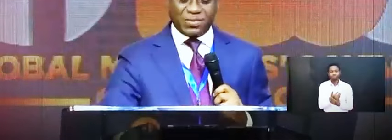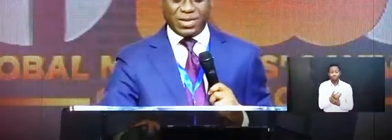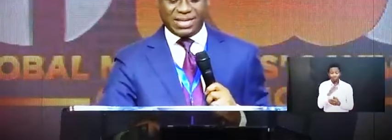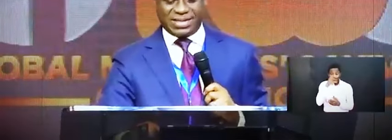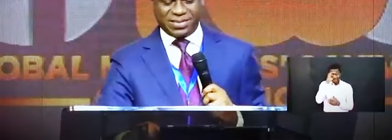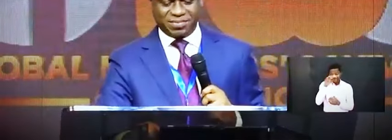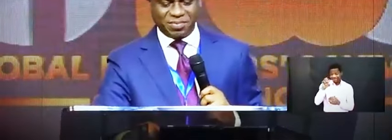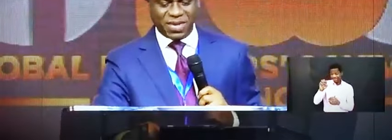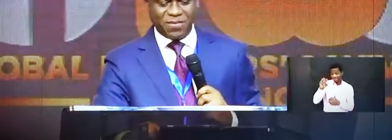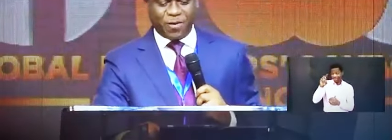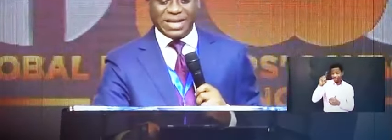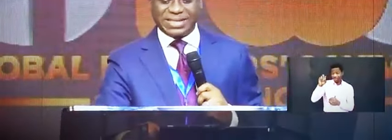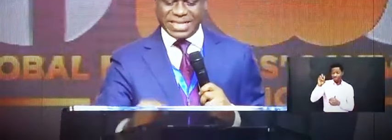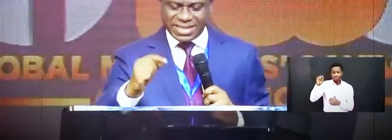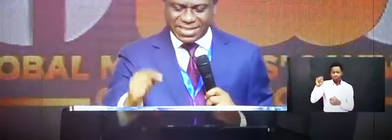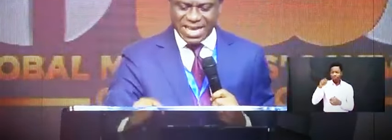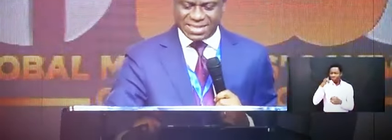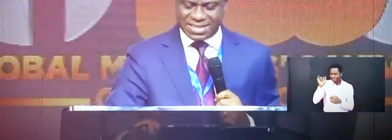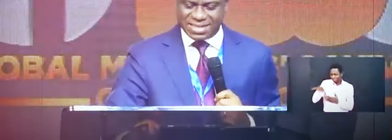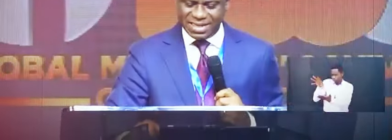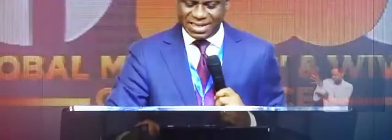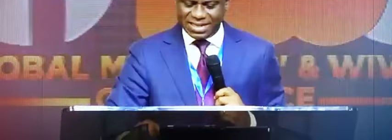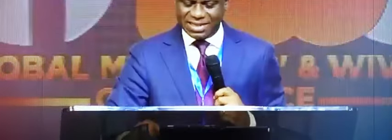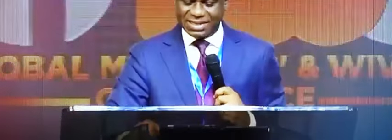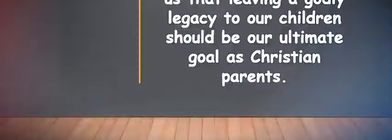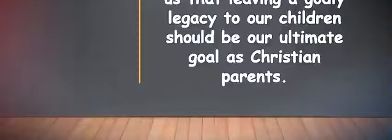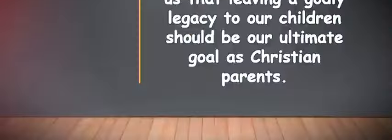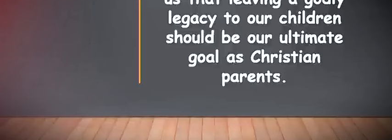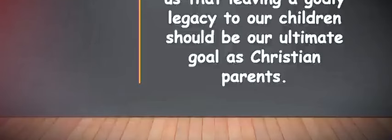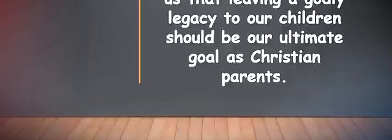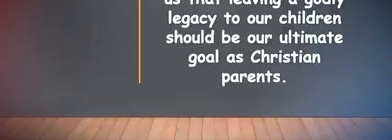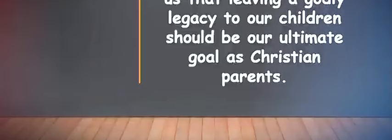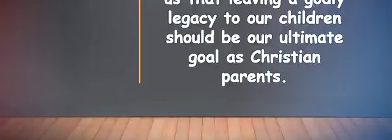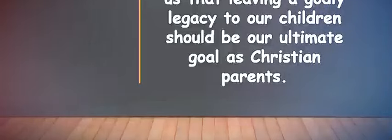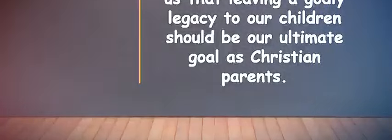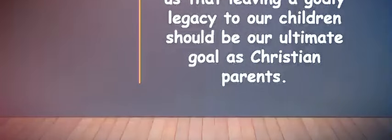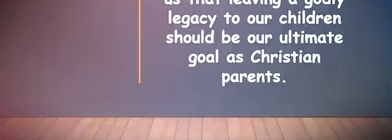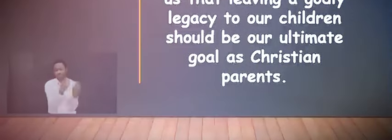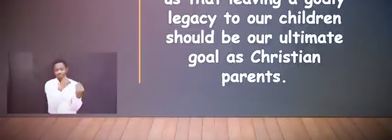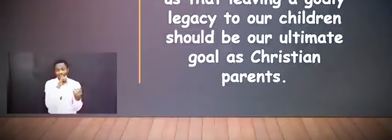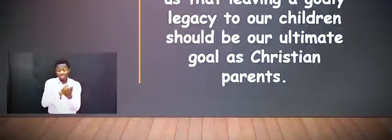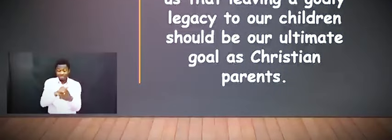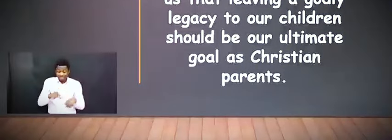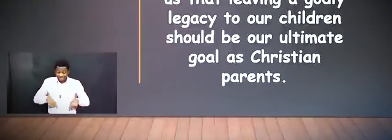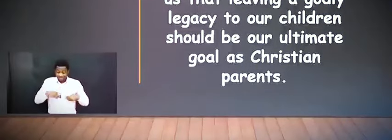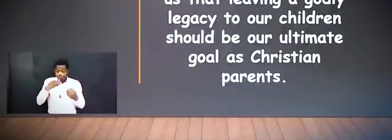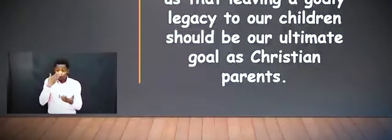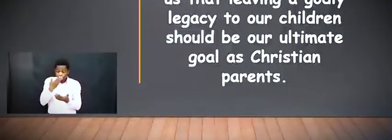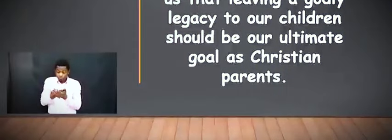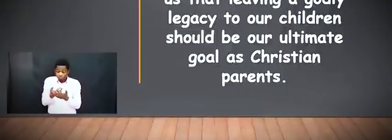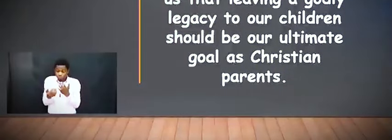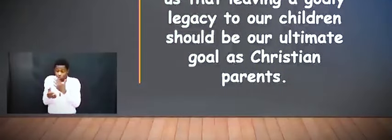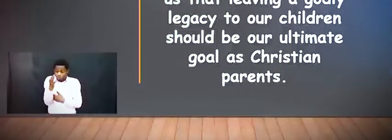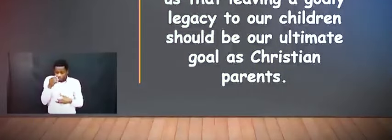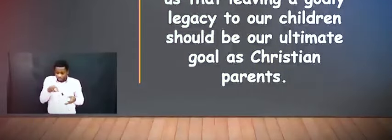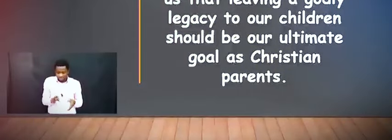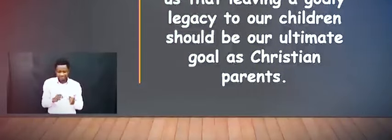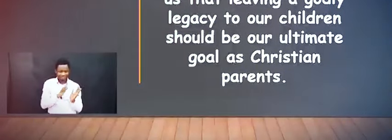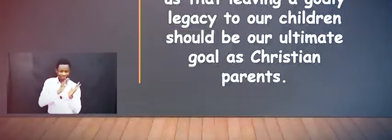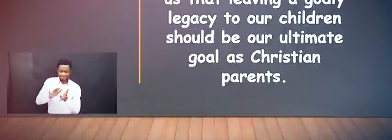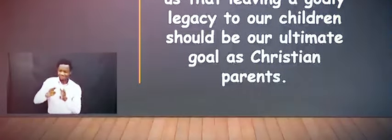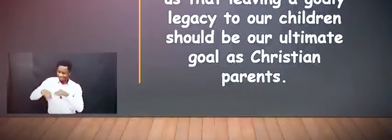worth emulating, for it teaches us that leaving a godly legacy to our children should be